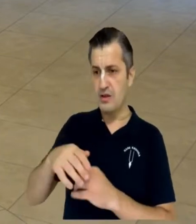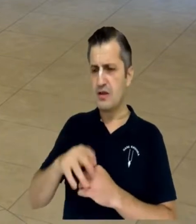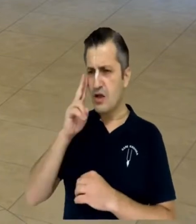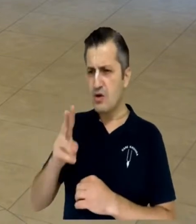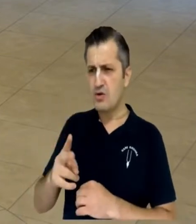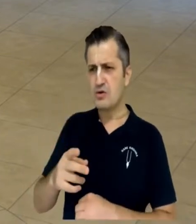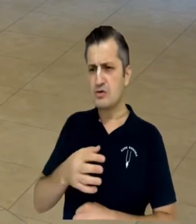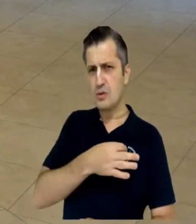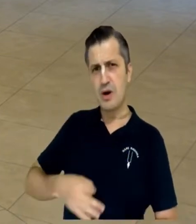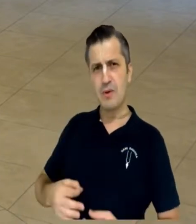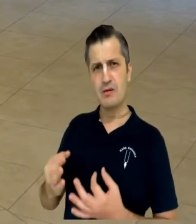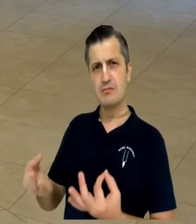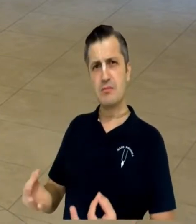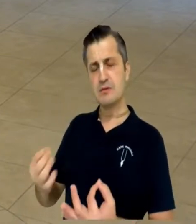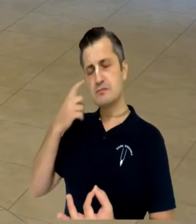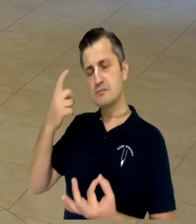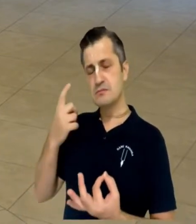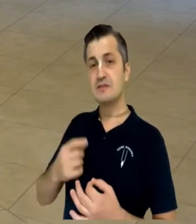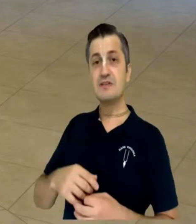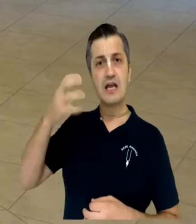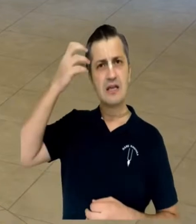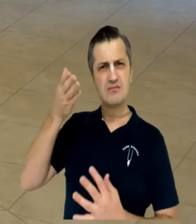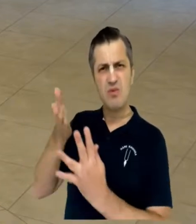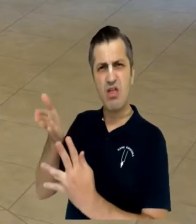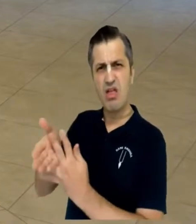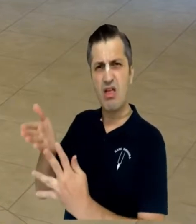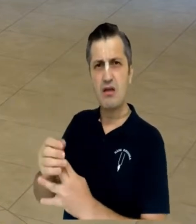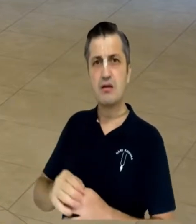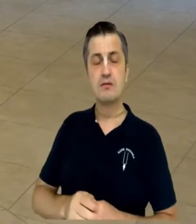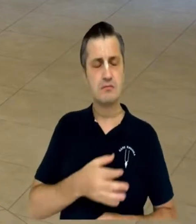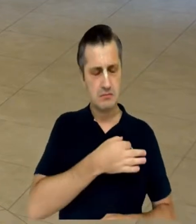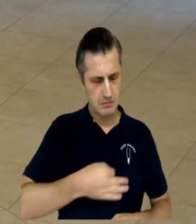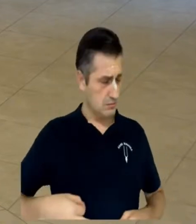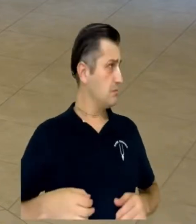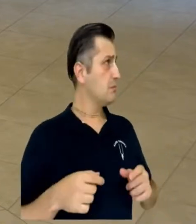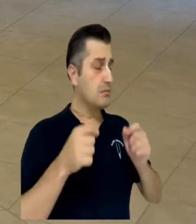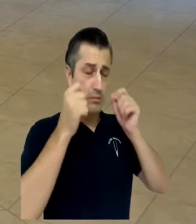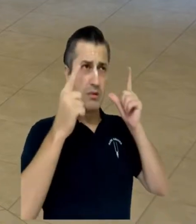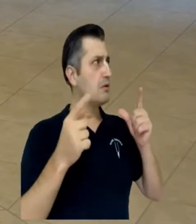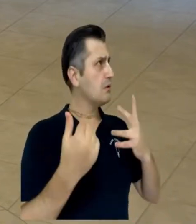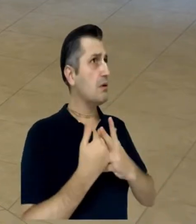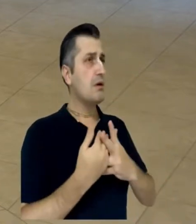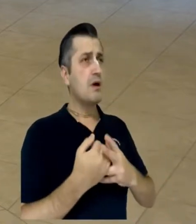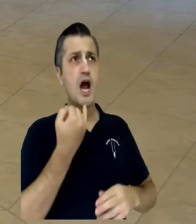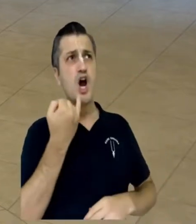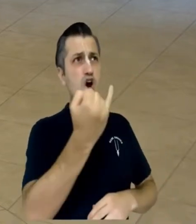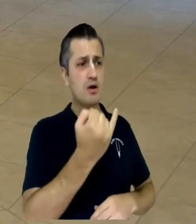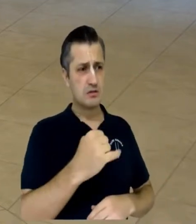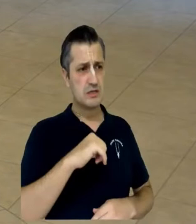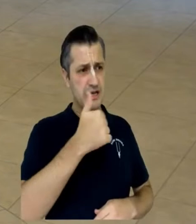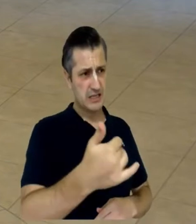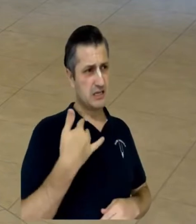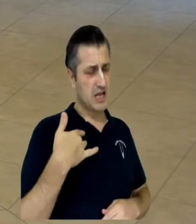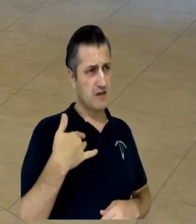a mistake without Krishna? Like that because mistake? he was calling out to his family members, and he was calling out to all the Devi Devtas,